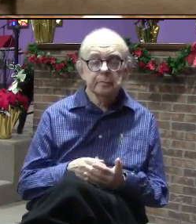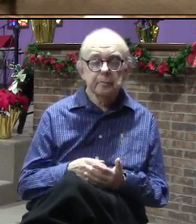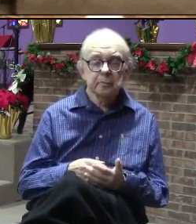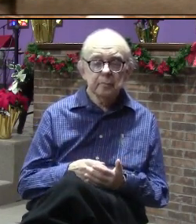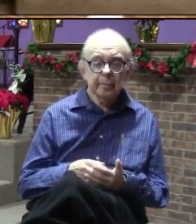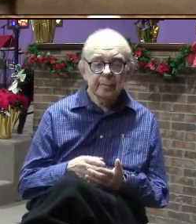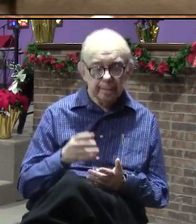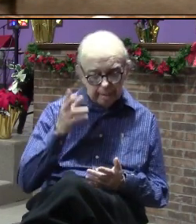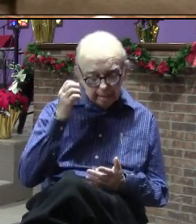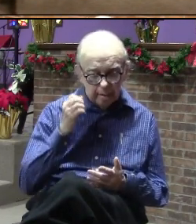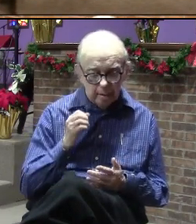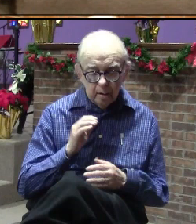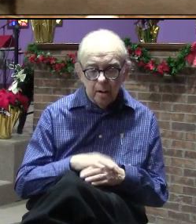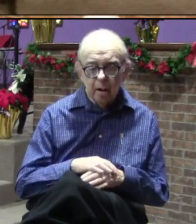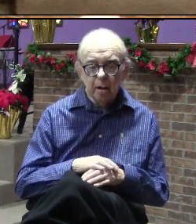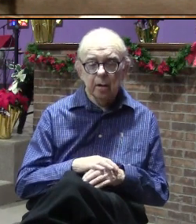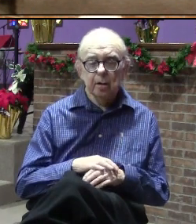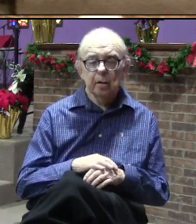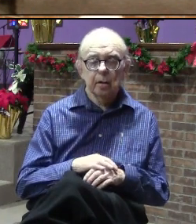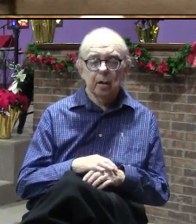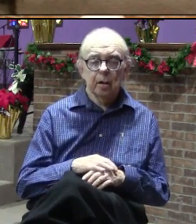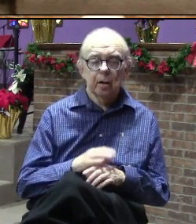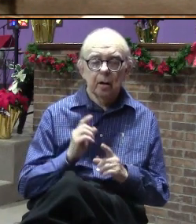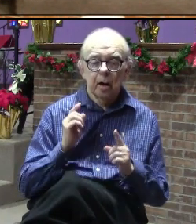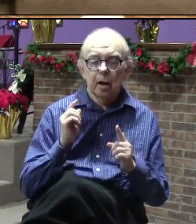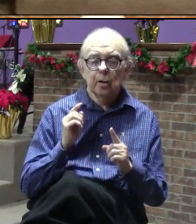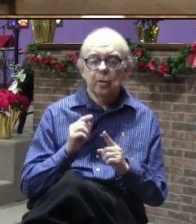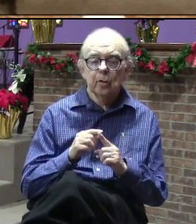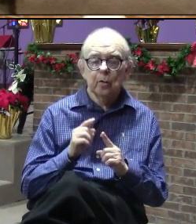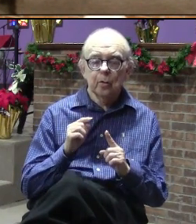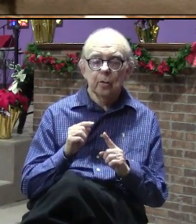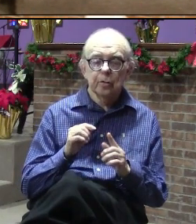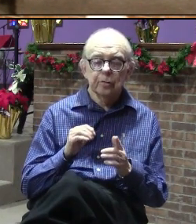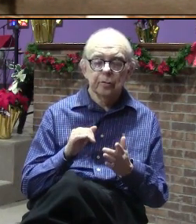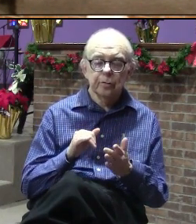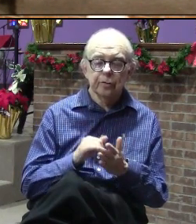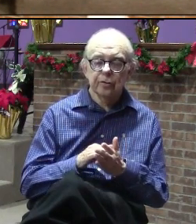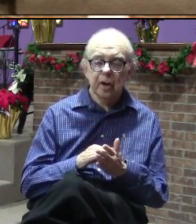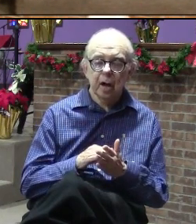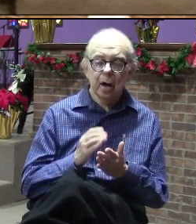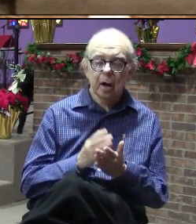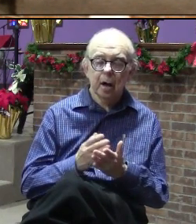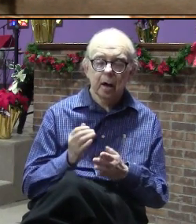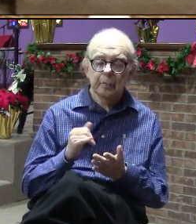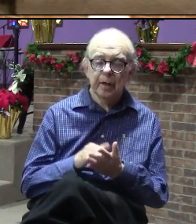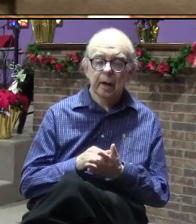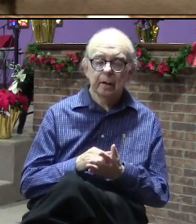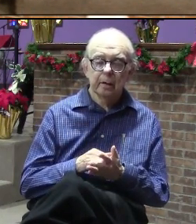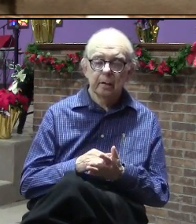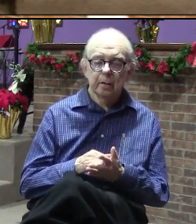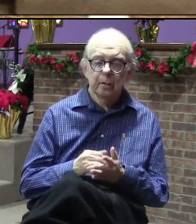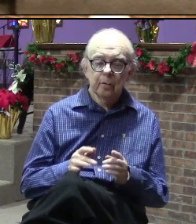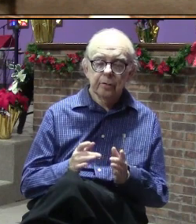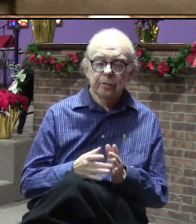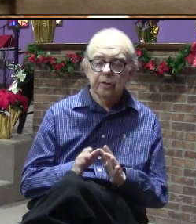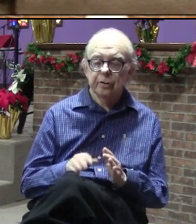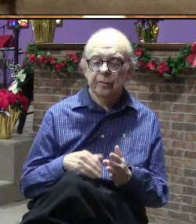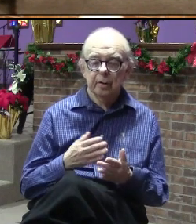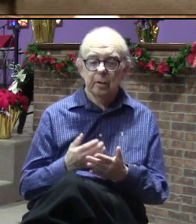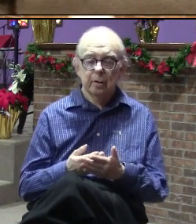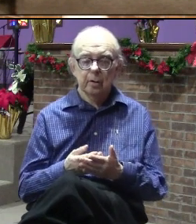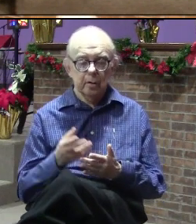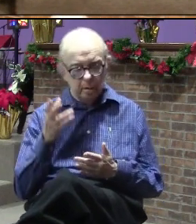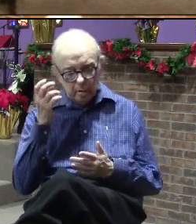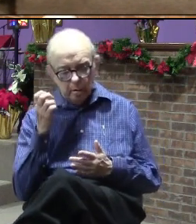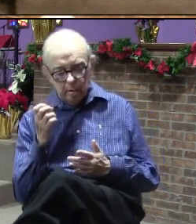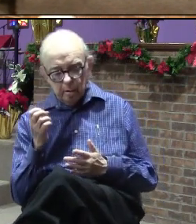he was on a mission to stop it. And when he was born,